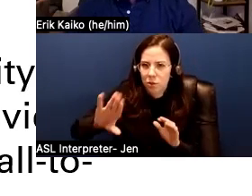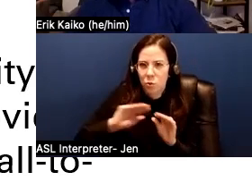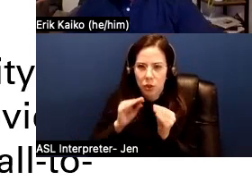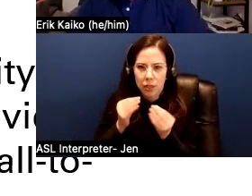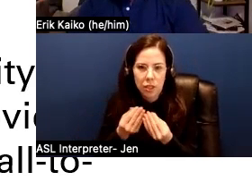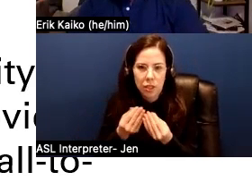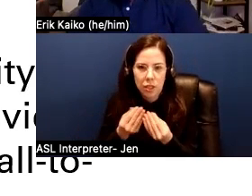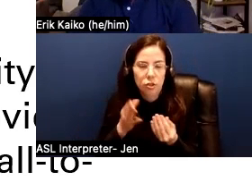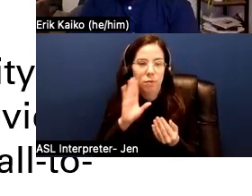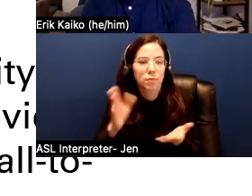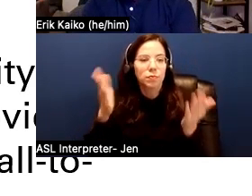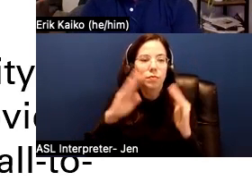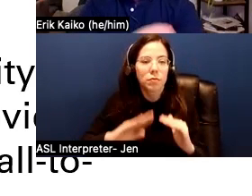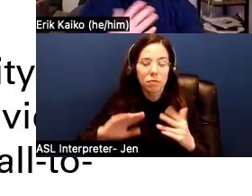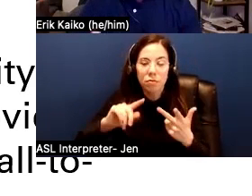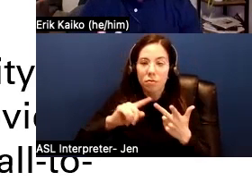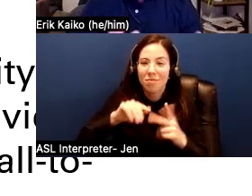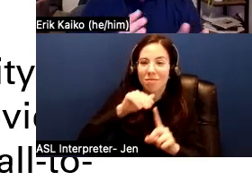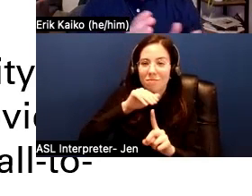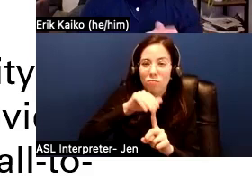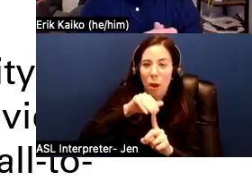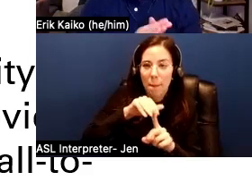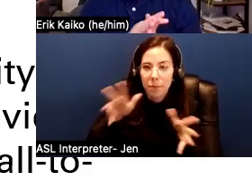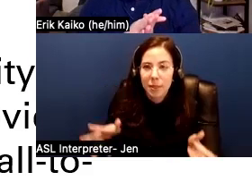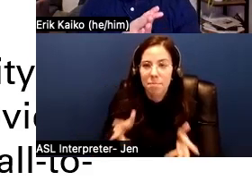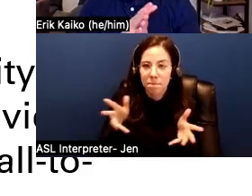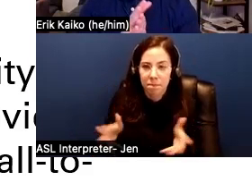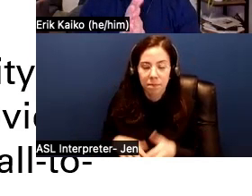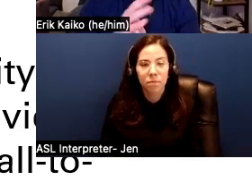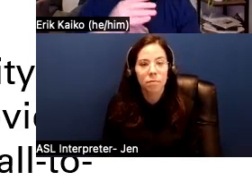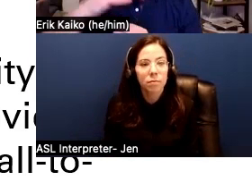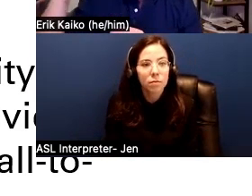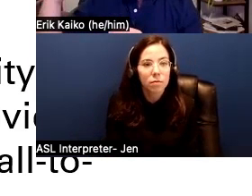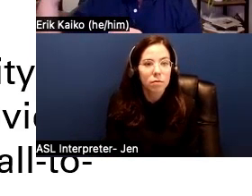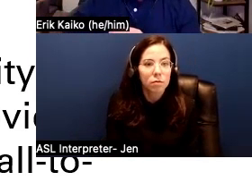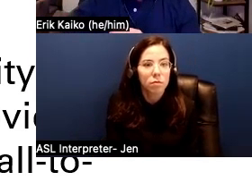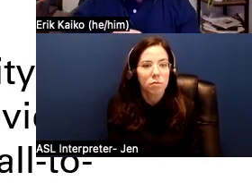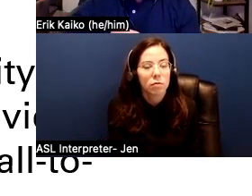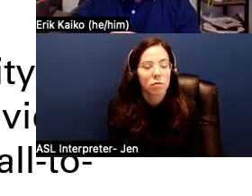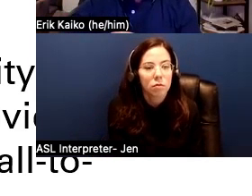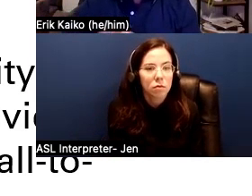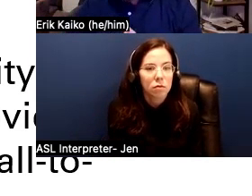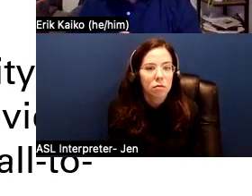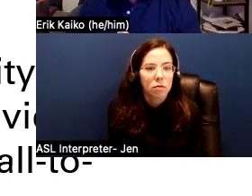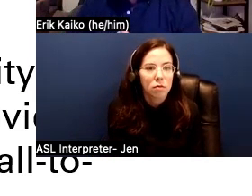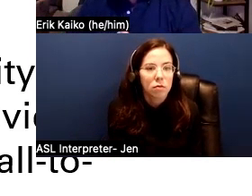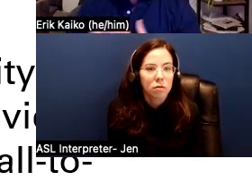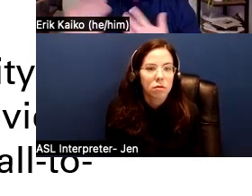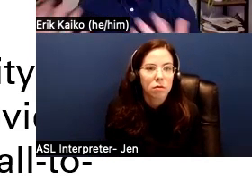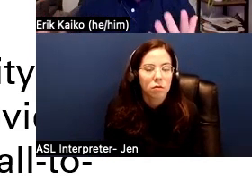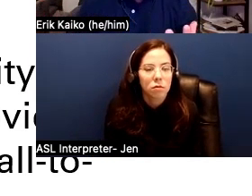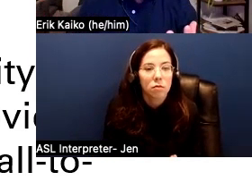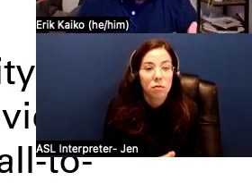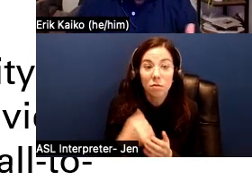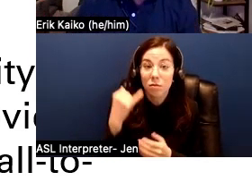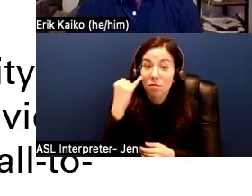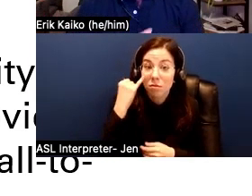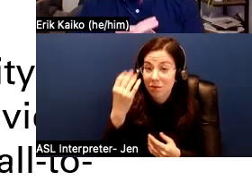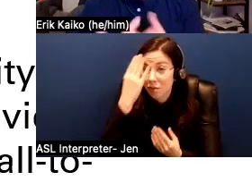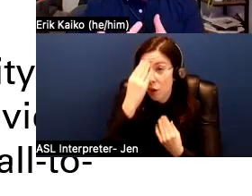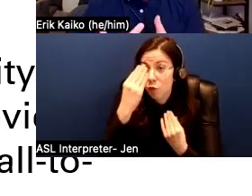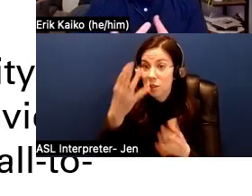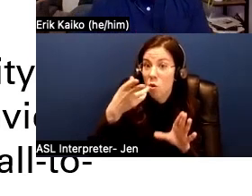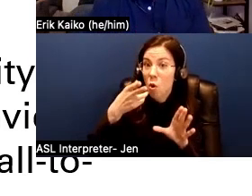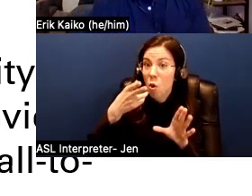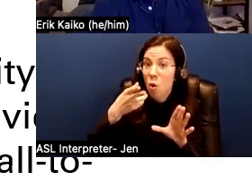Strategy 3, the idea of prompts. So if we have told the patron why they want to come, given